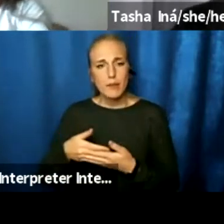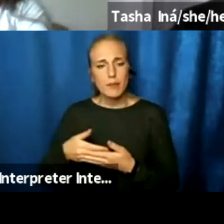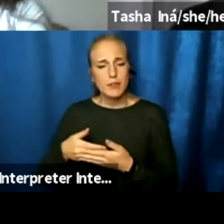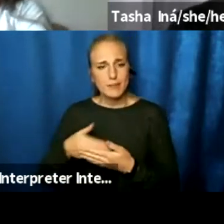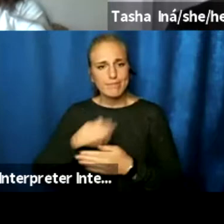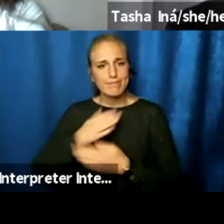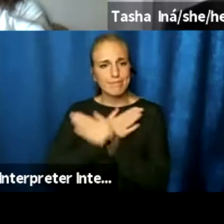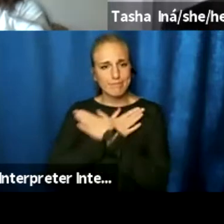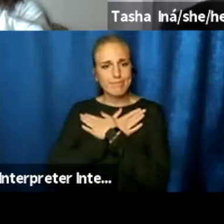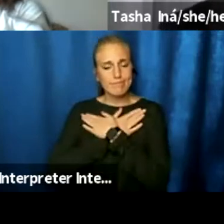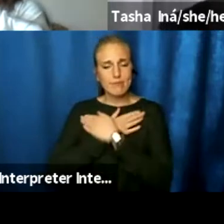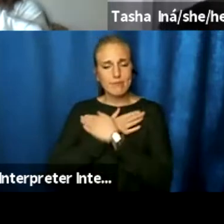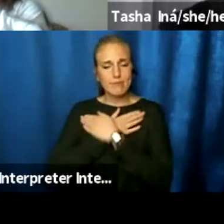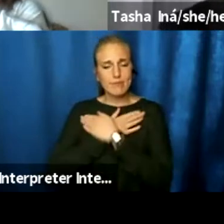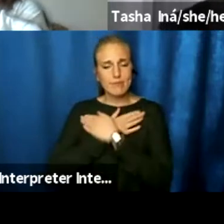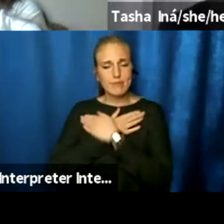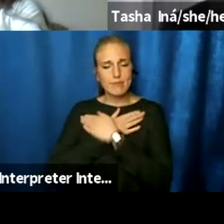heart.